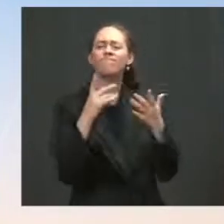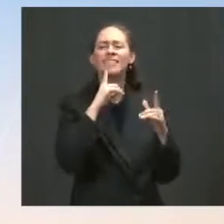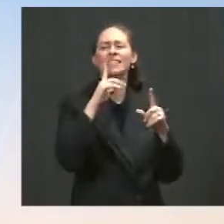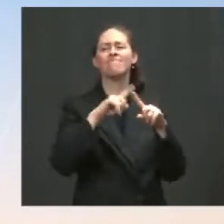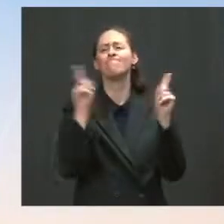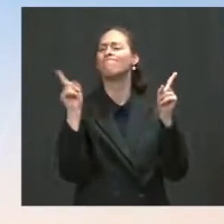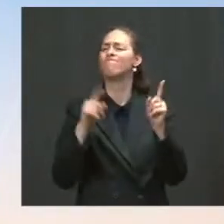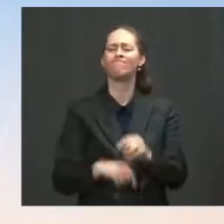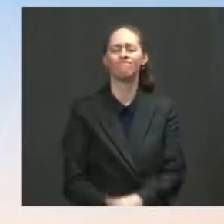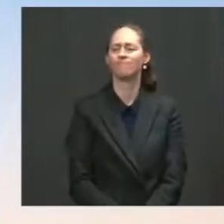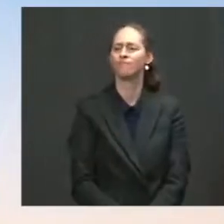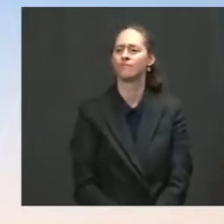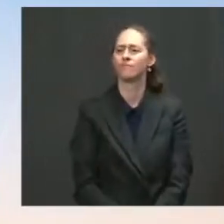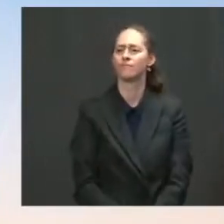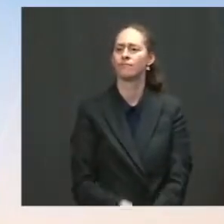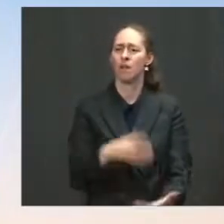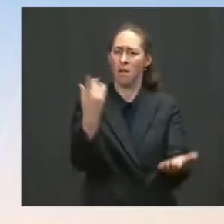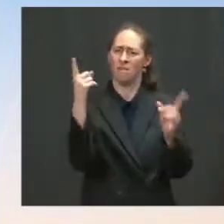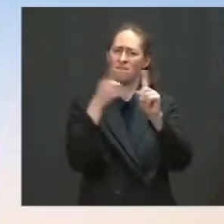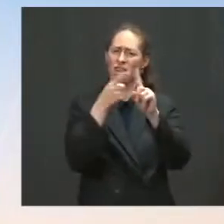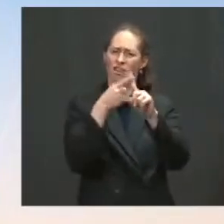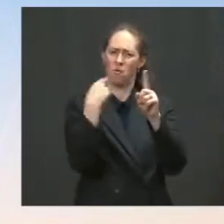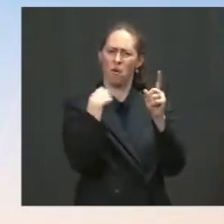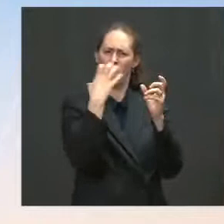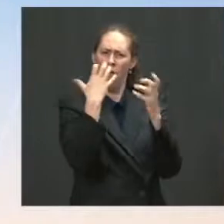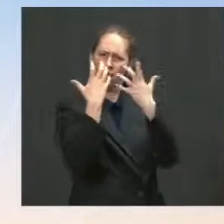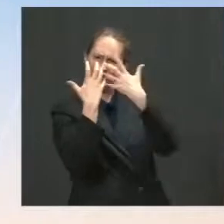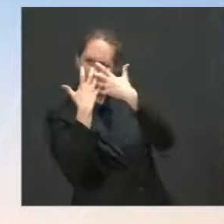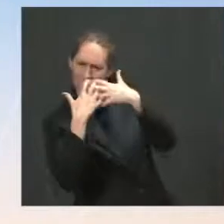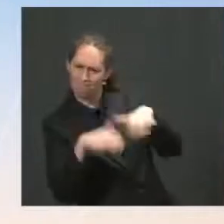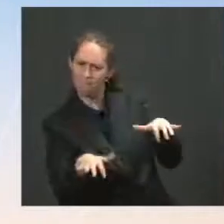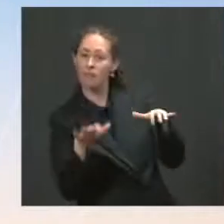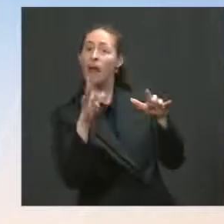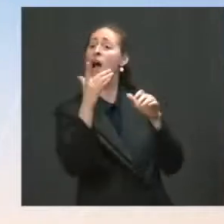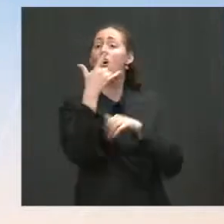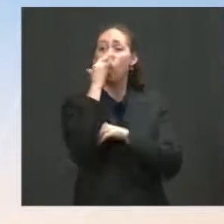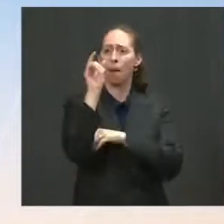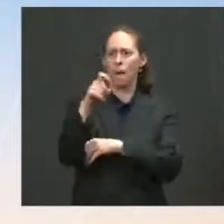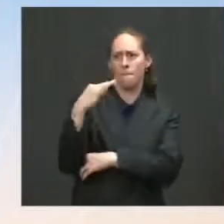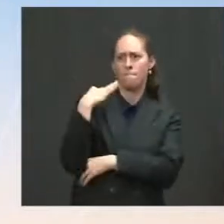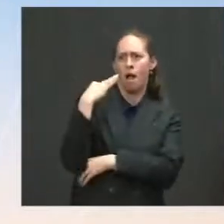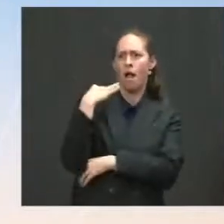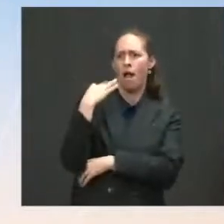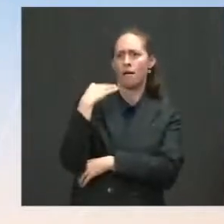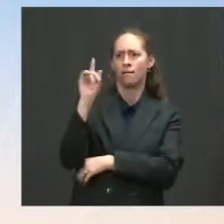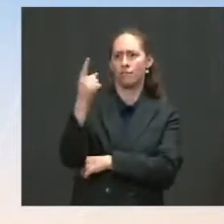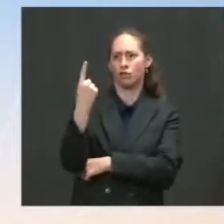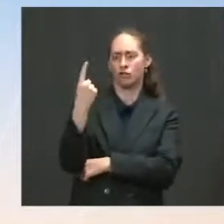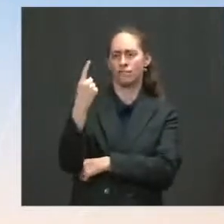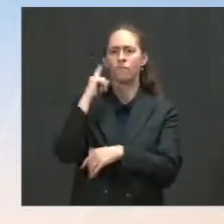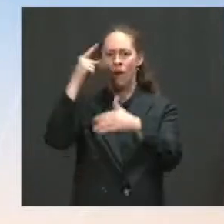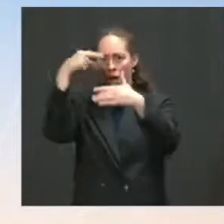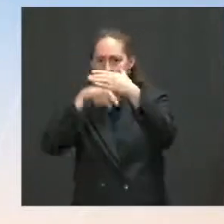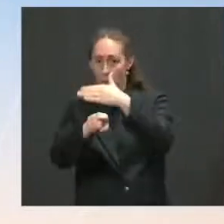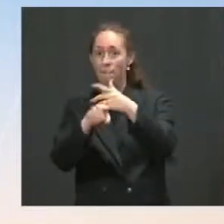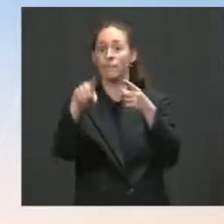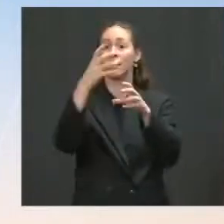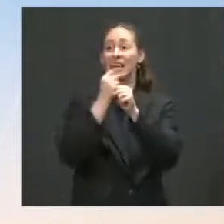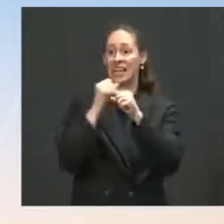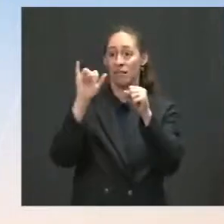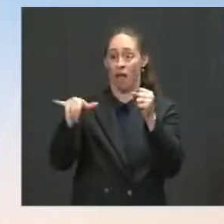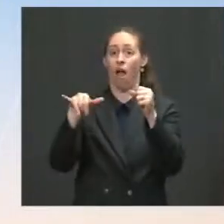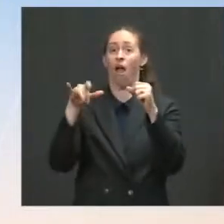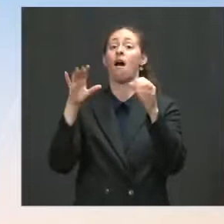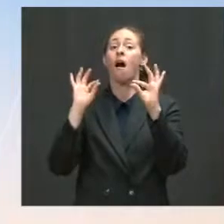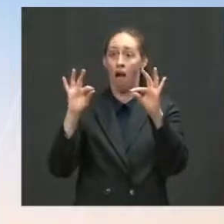for asylum, where you can apply for legal status. We have increased our investment in areas like the Central American Minors Program, allowing people